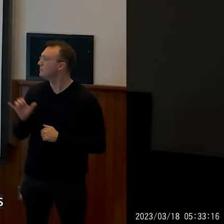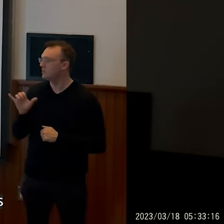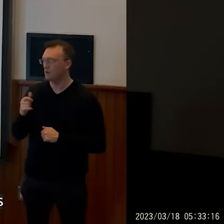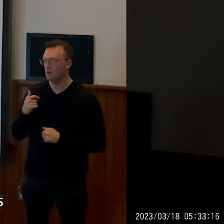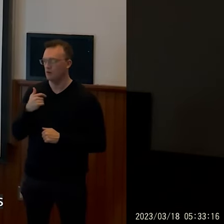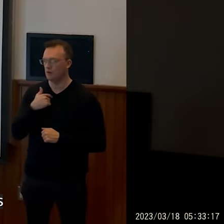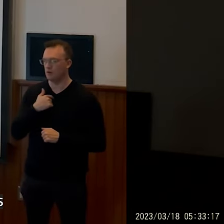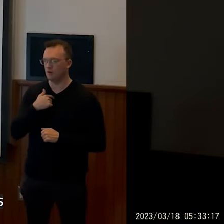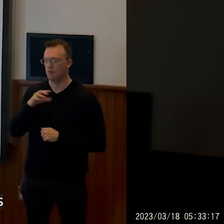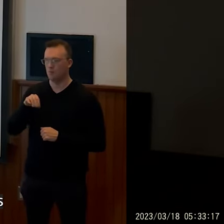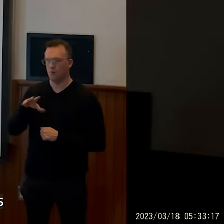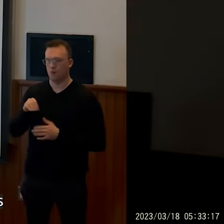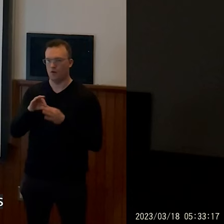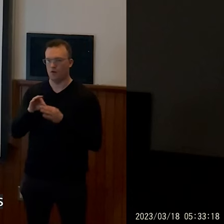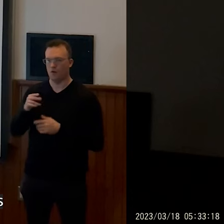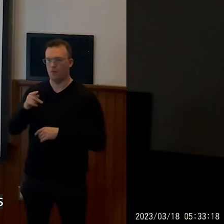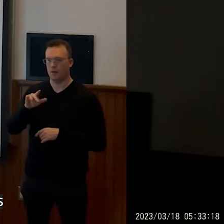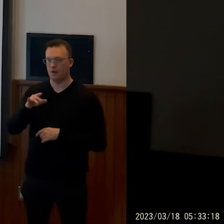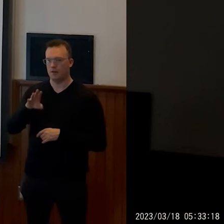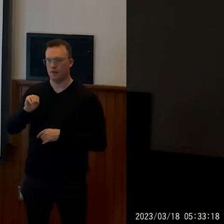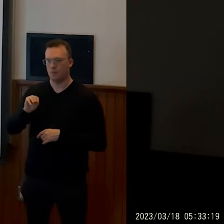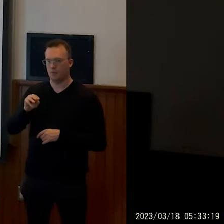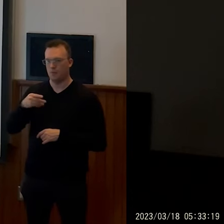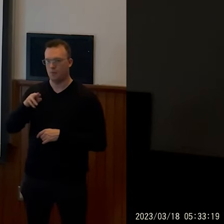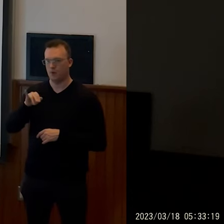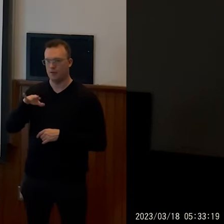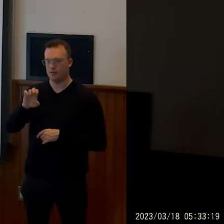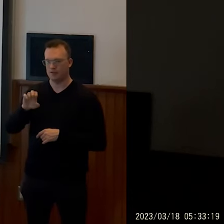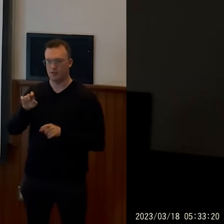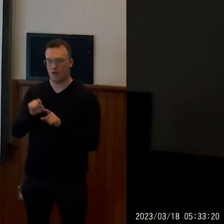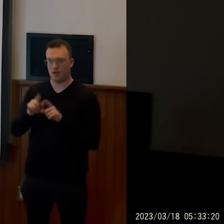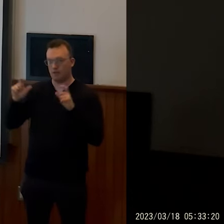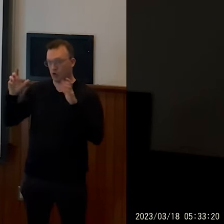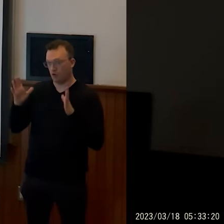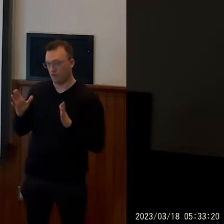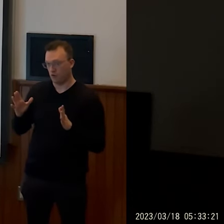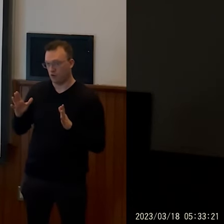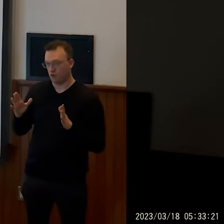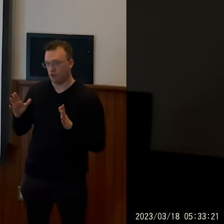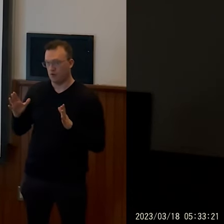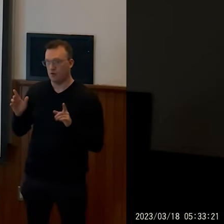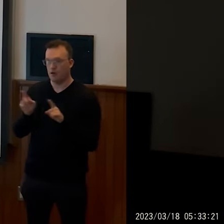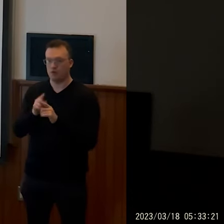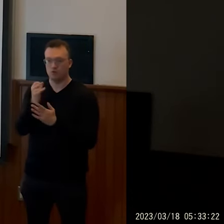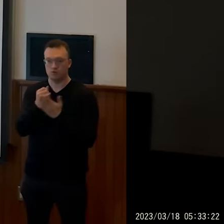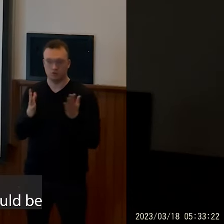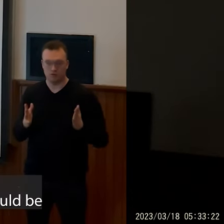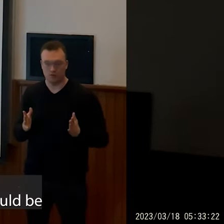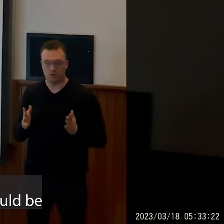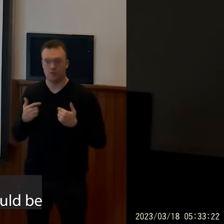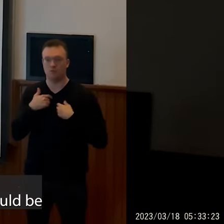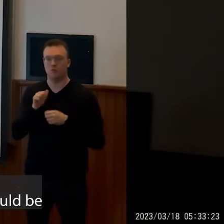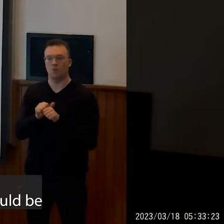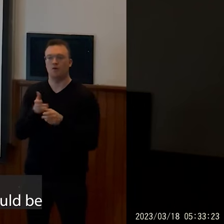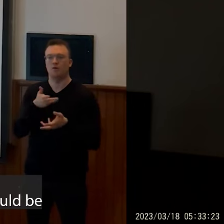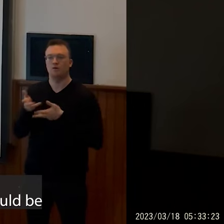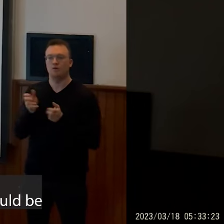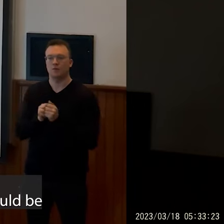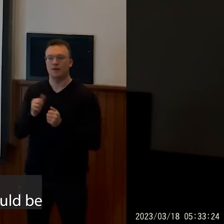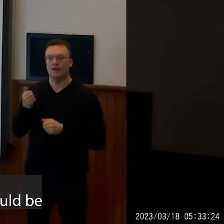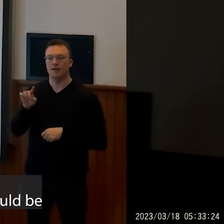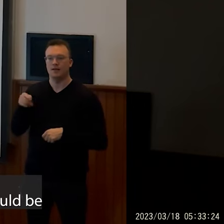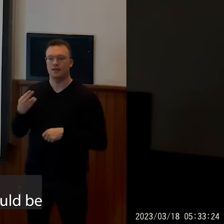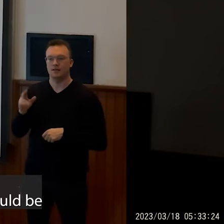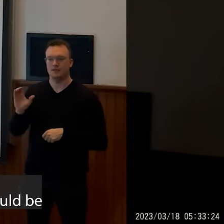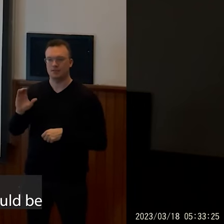as a portrait of platinum print. So as a photographer, as an artist, I work with 18th